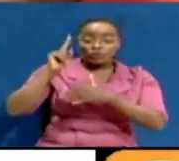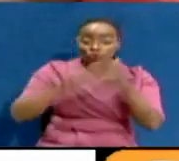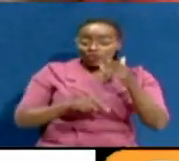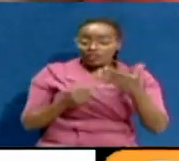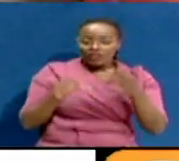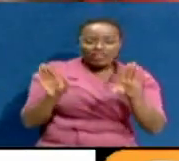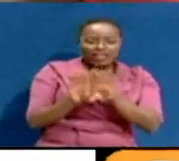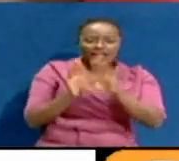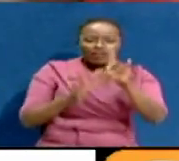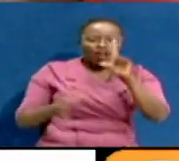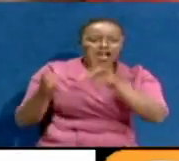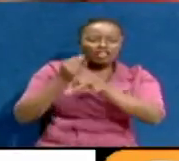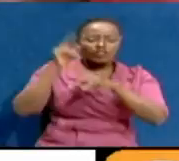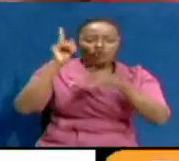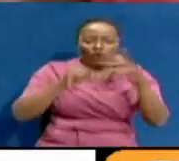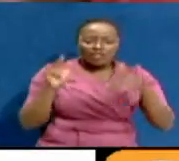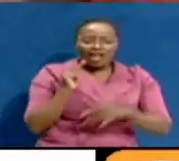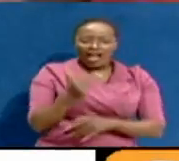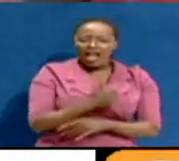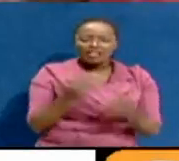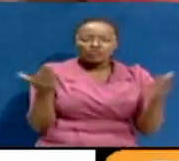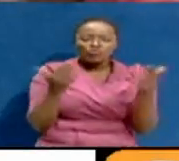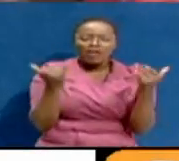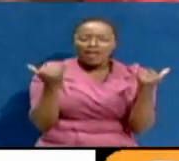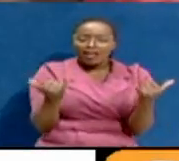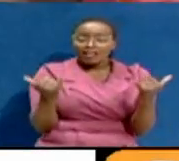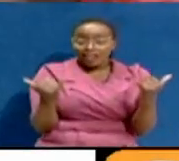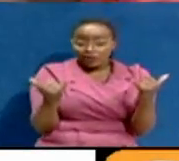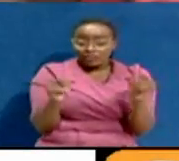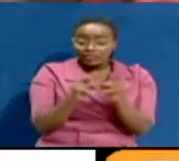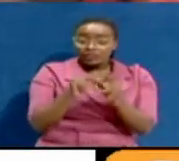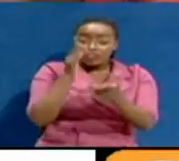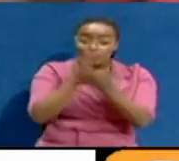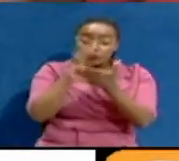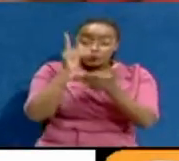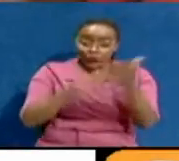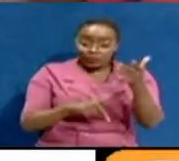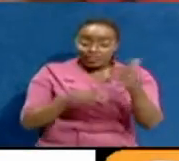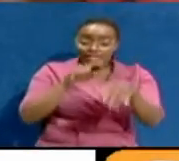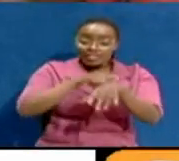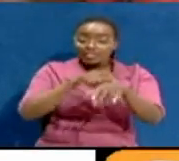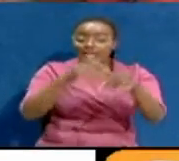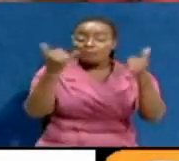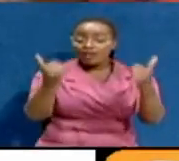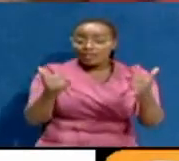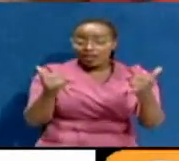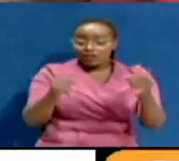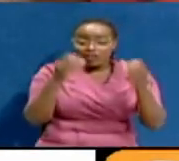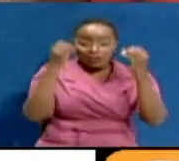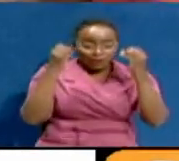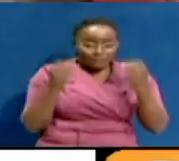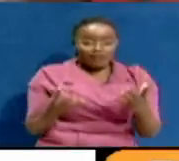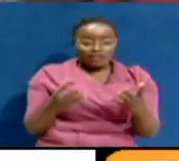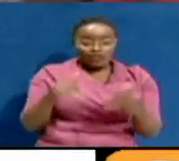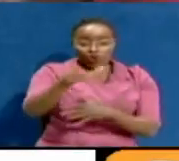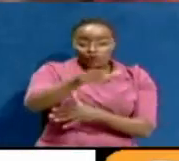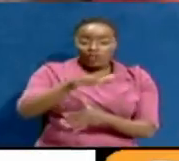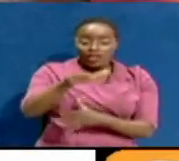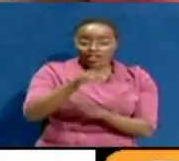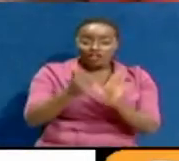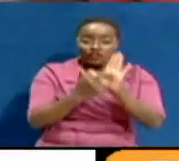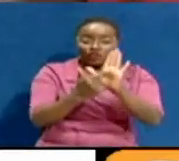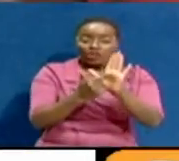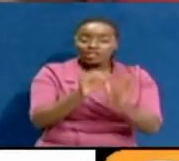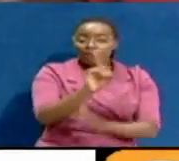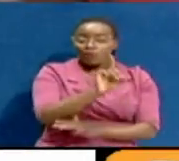that a lockdown achieves and where are we as a country. And the truth is, at this point, in many of the areas, for